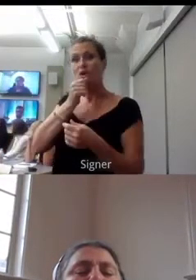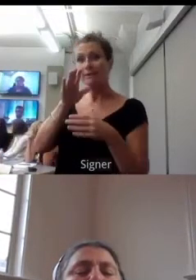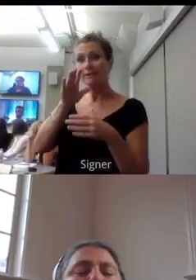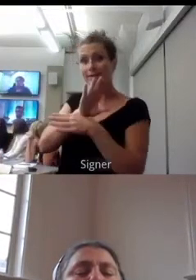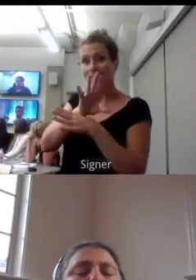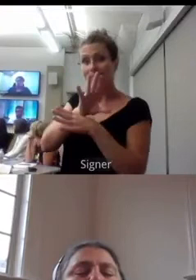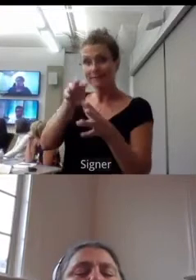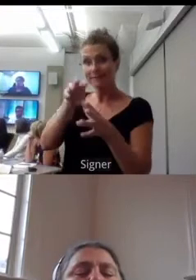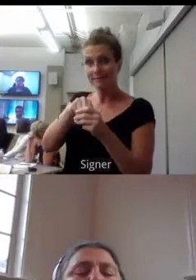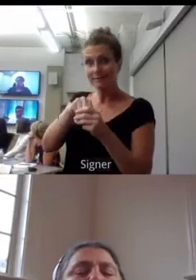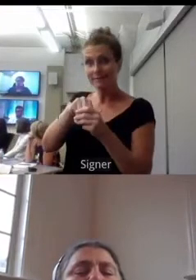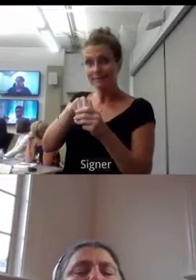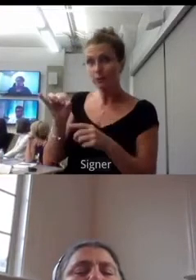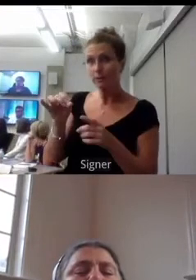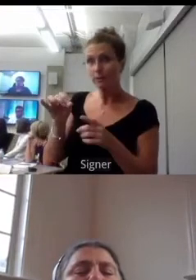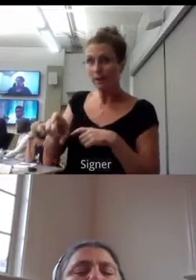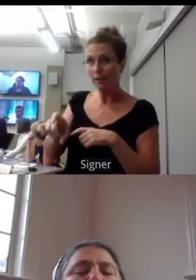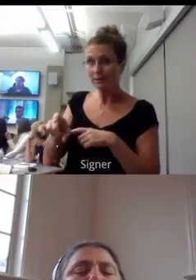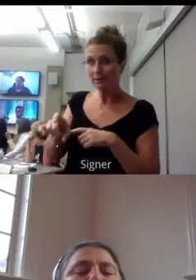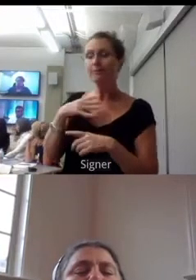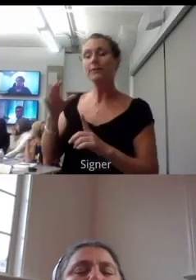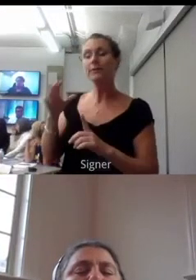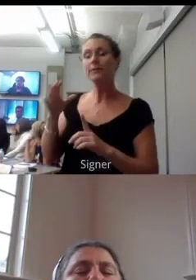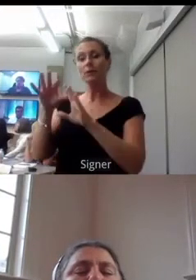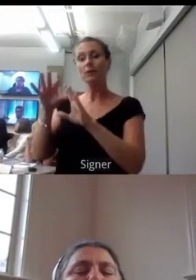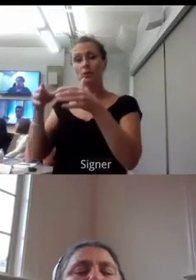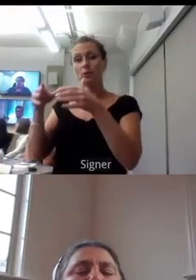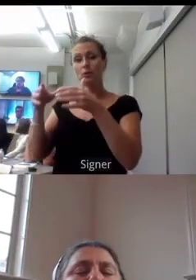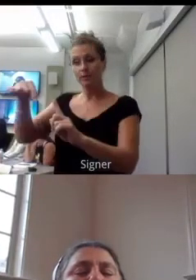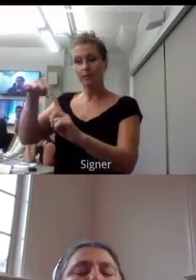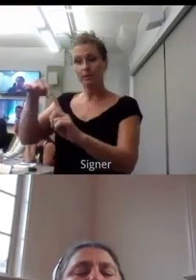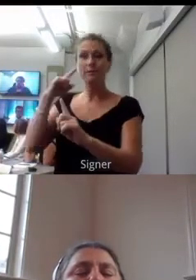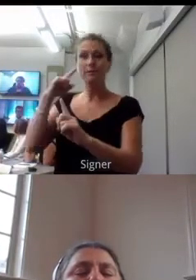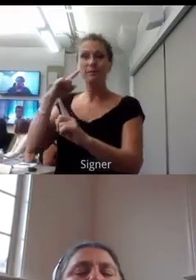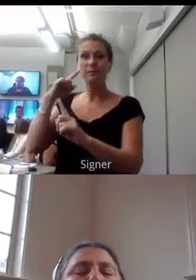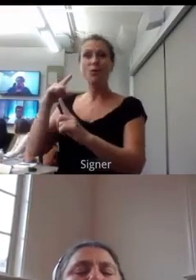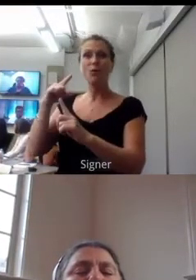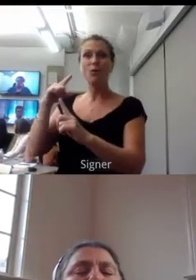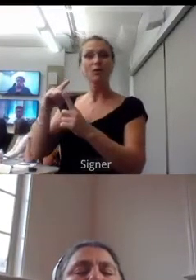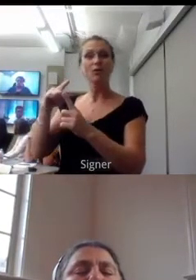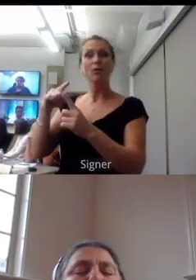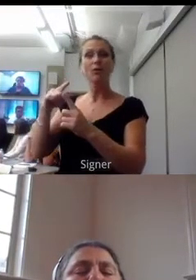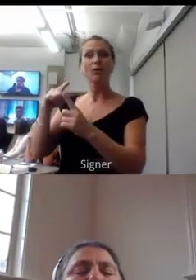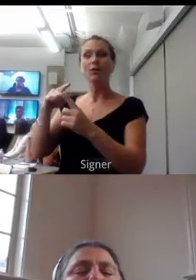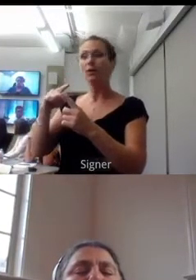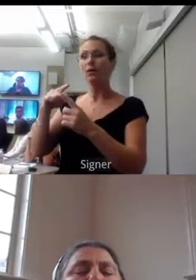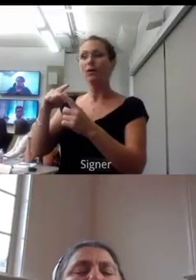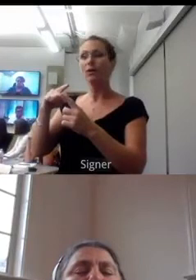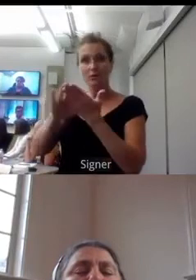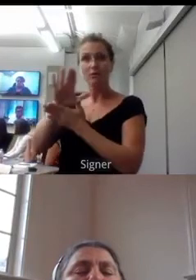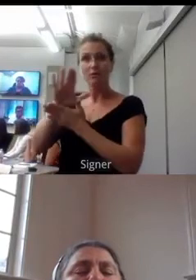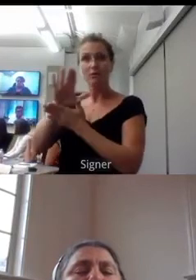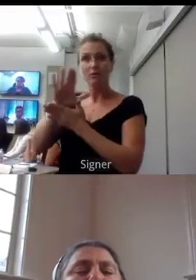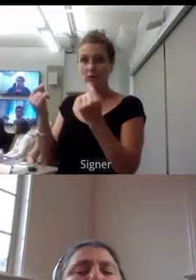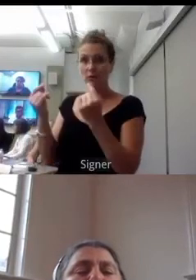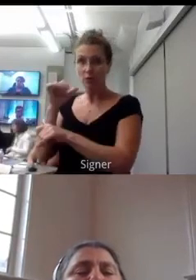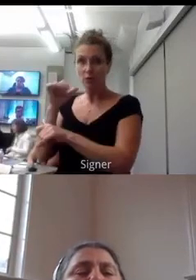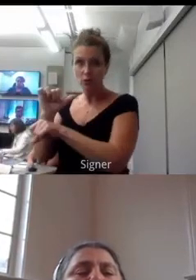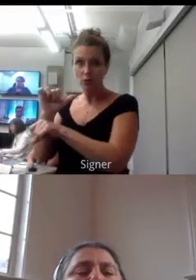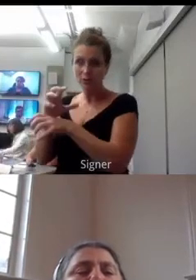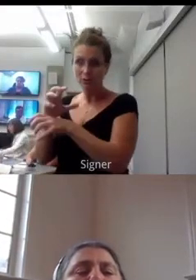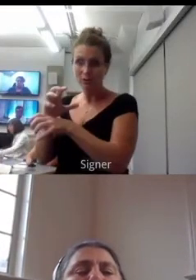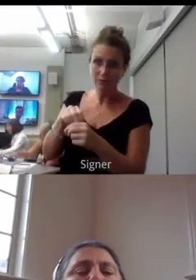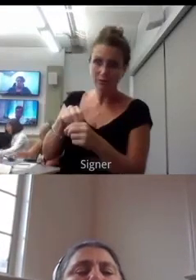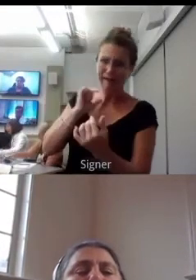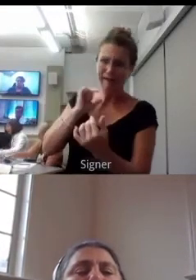within at the post-secondary level that were really doing some good work. Okay, I'm gonna have to interrupt because I've got to get to Mayo and get her add-ons